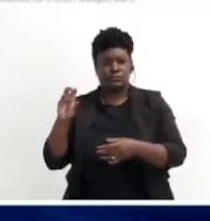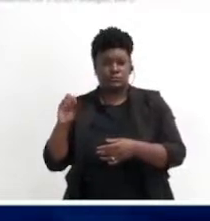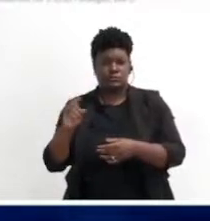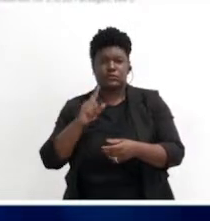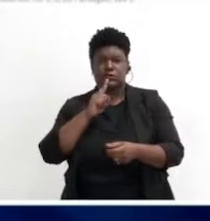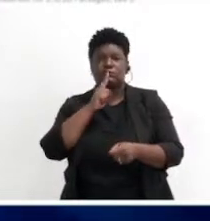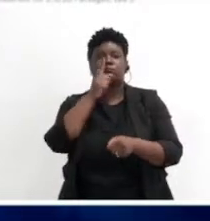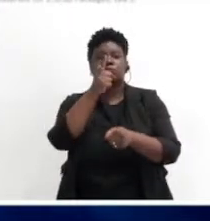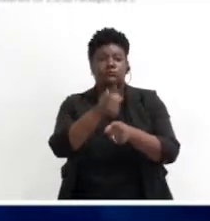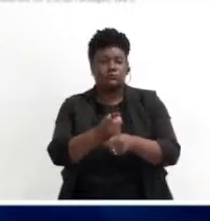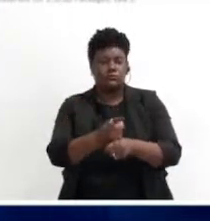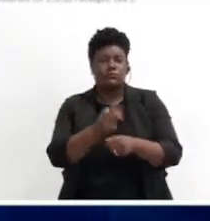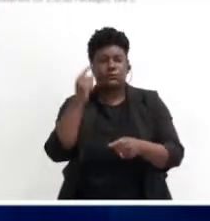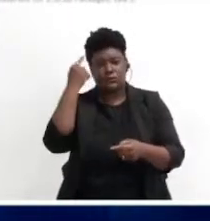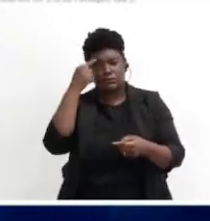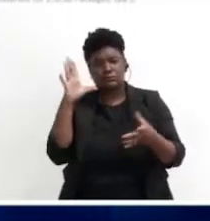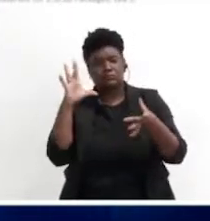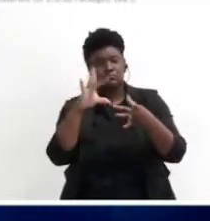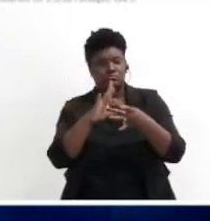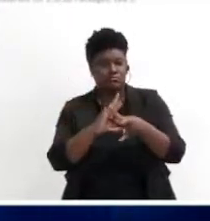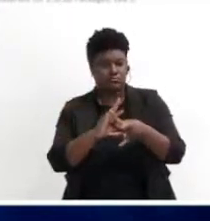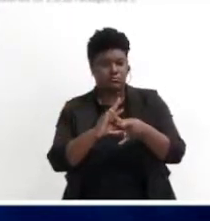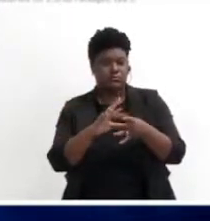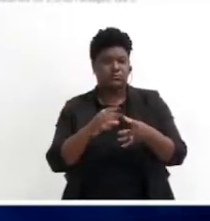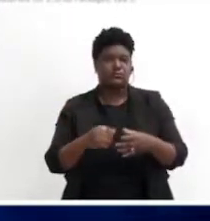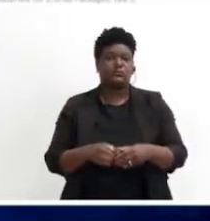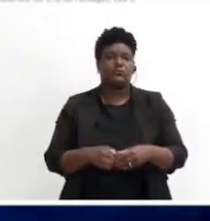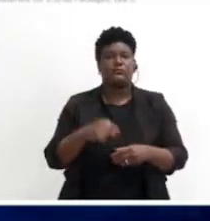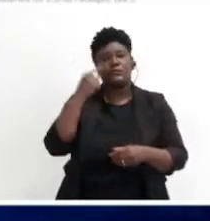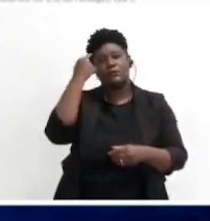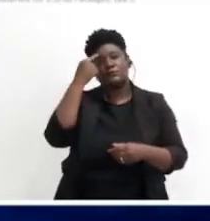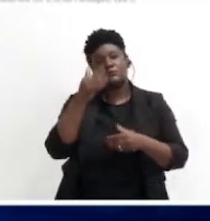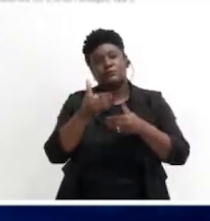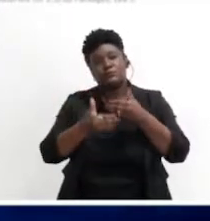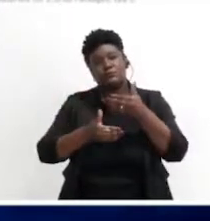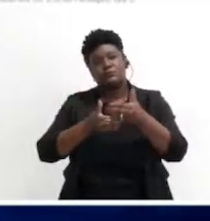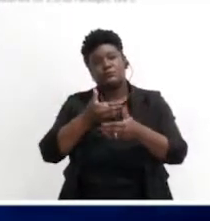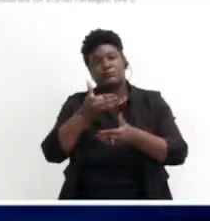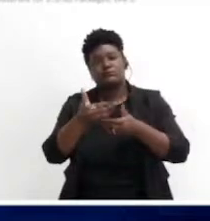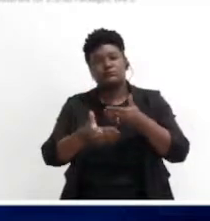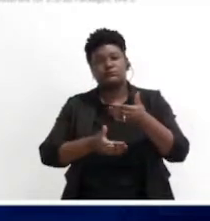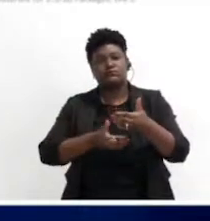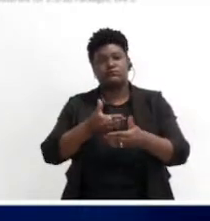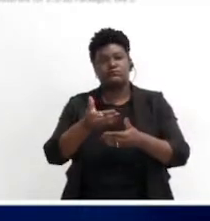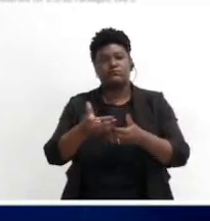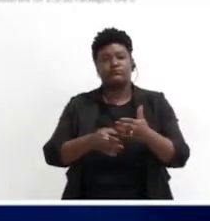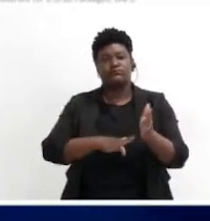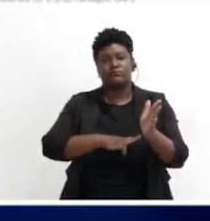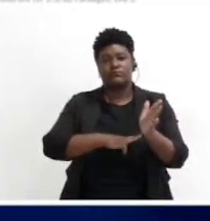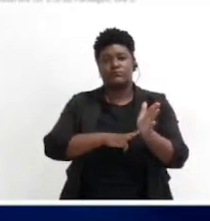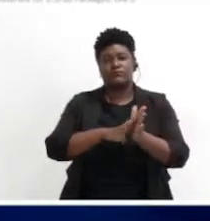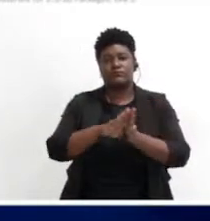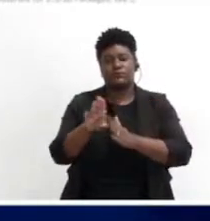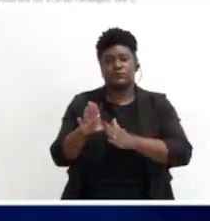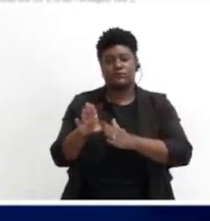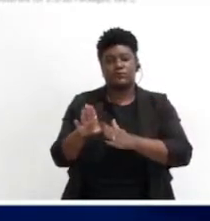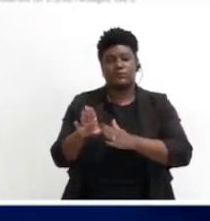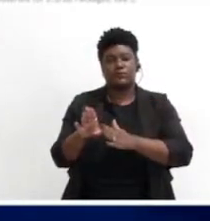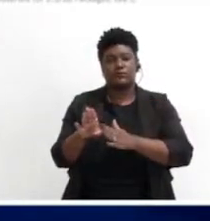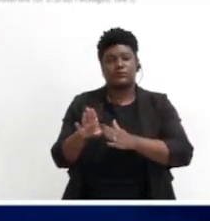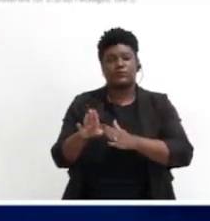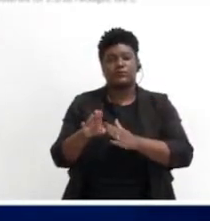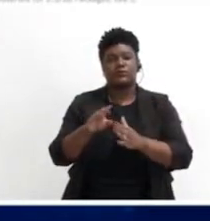So for a solder reflow process, it's a pretty straightforward process. We typically use a material